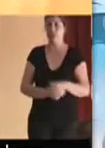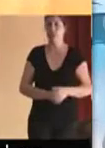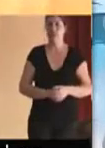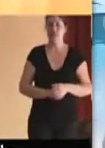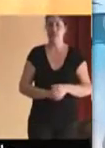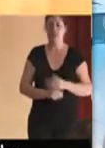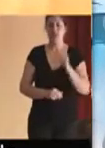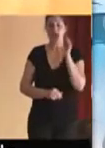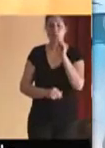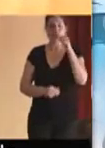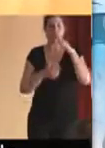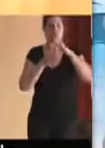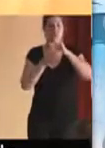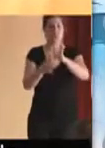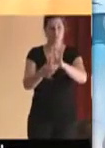of questions, though,